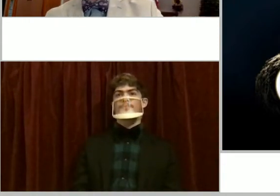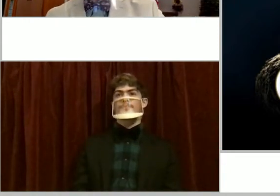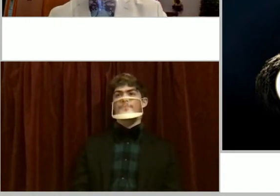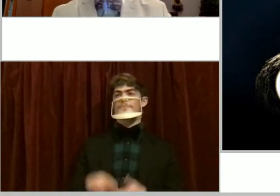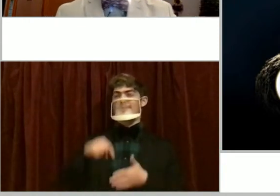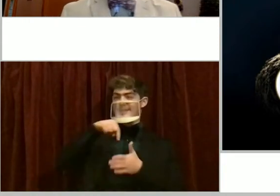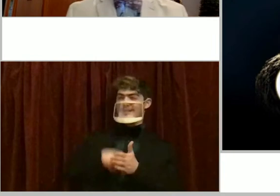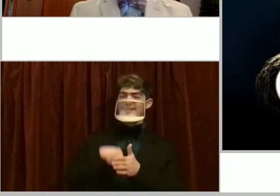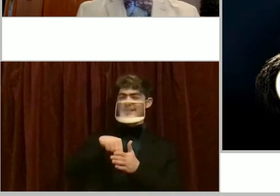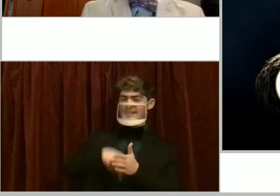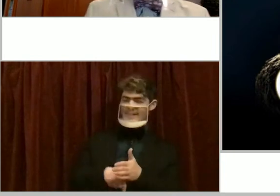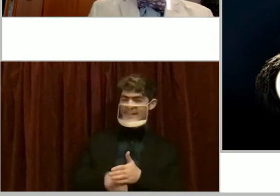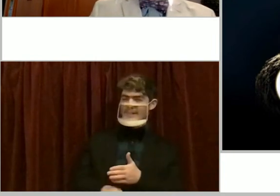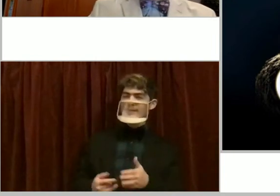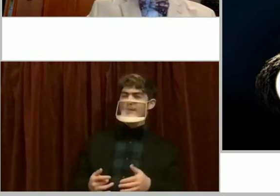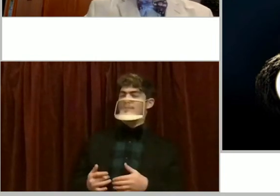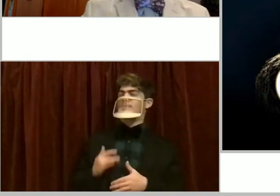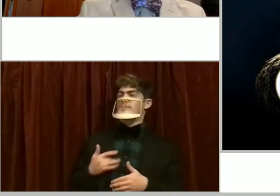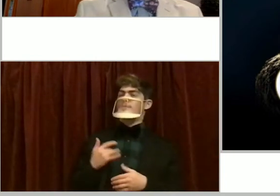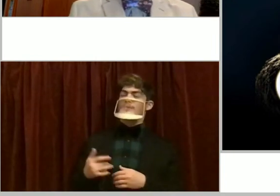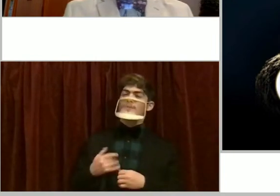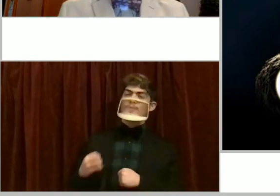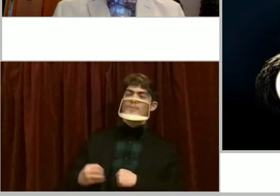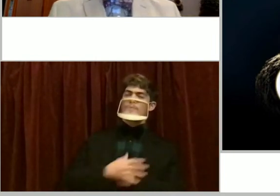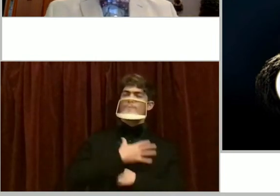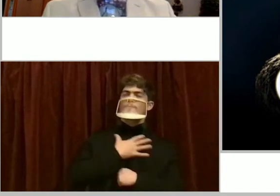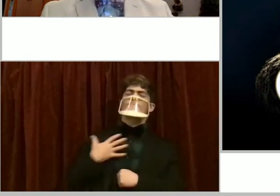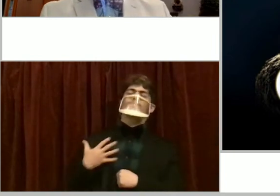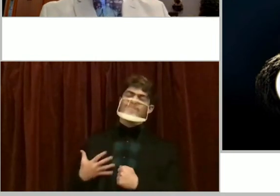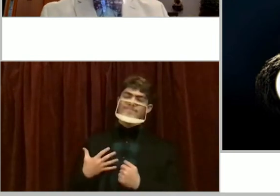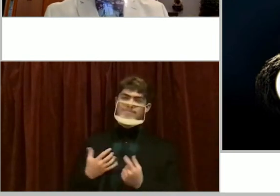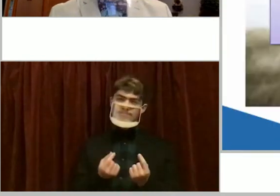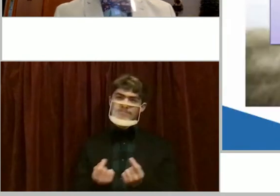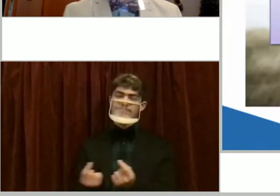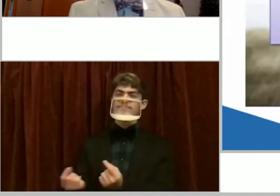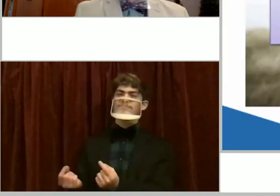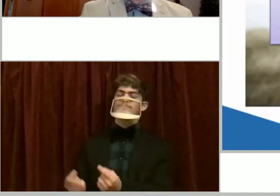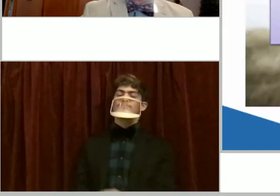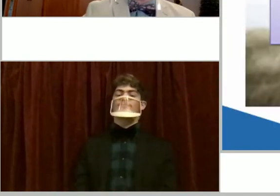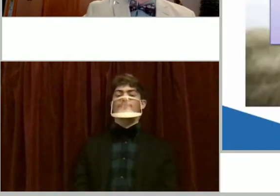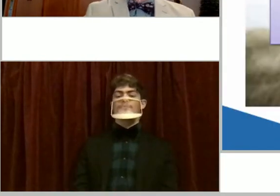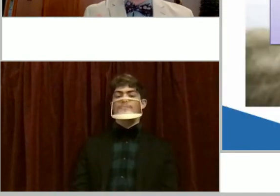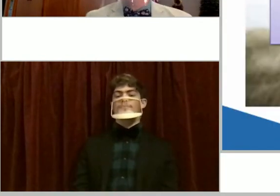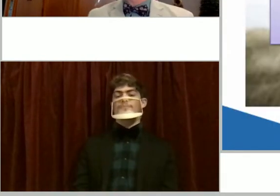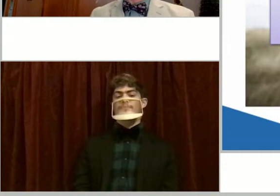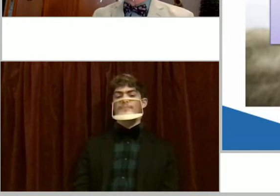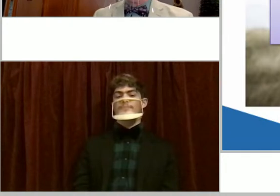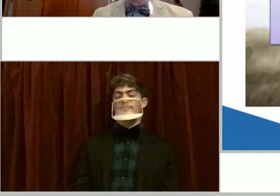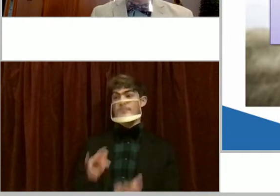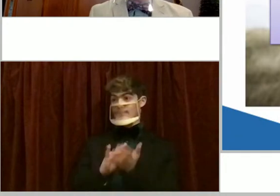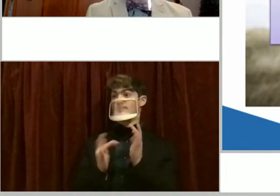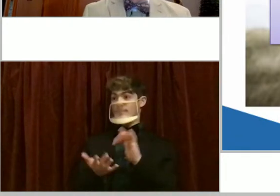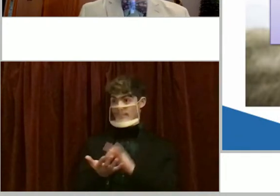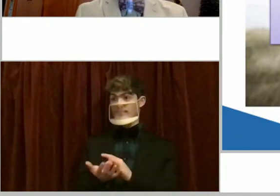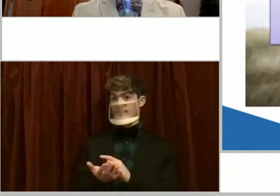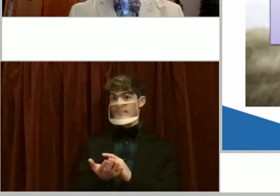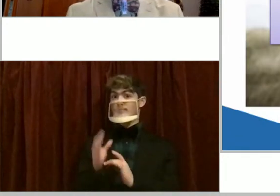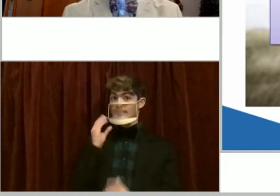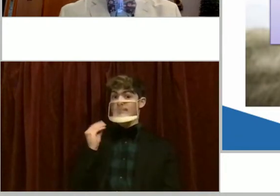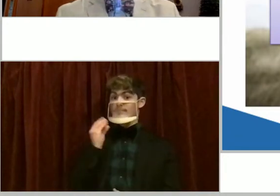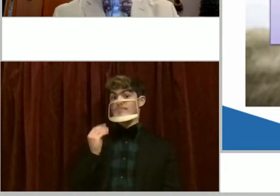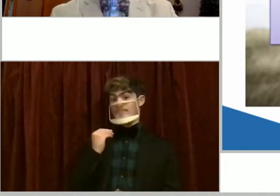feeling leading you to do something. And we see Jesus experiencing those deep